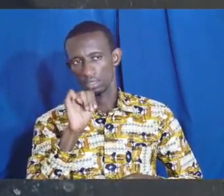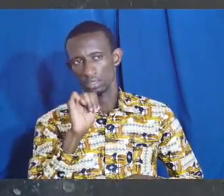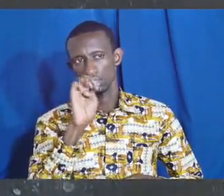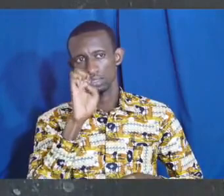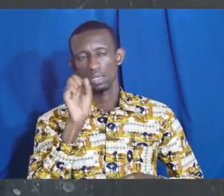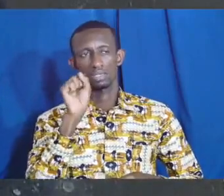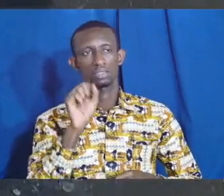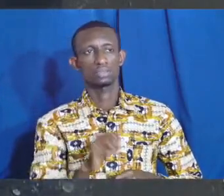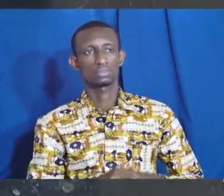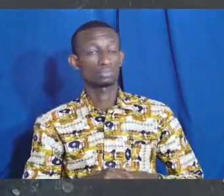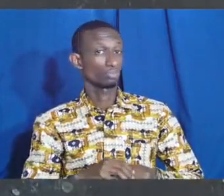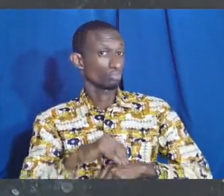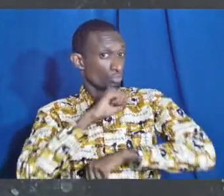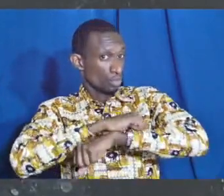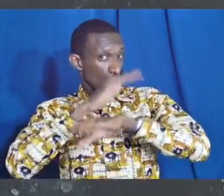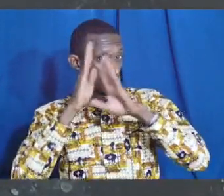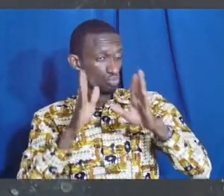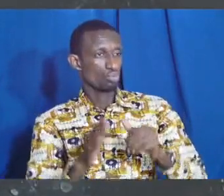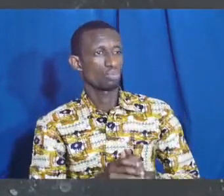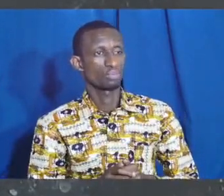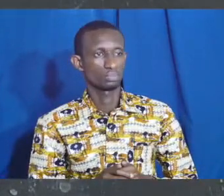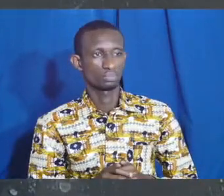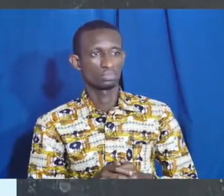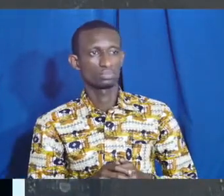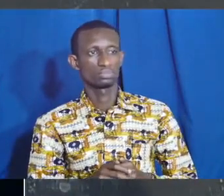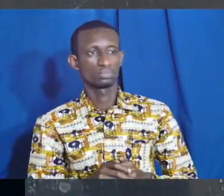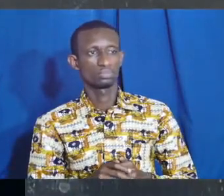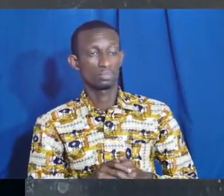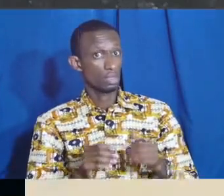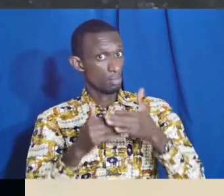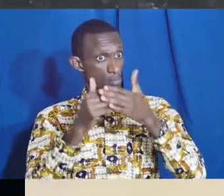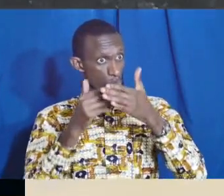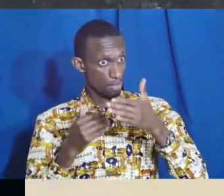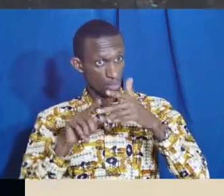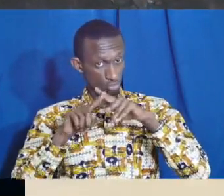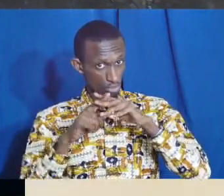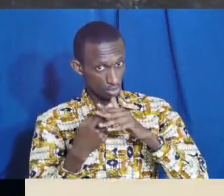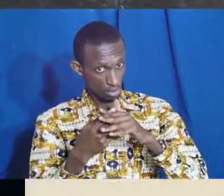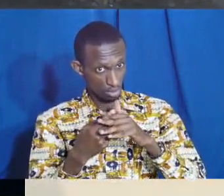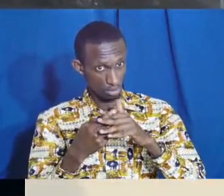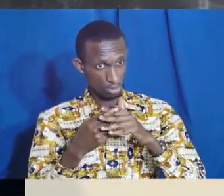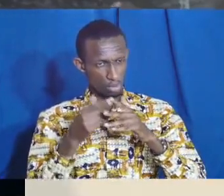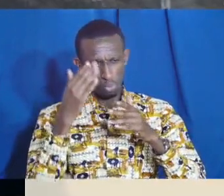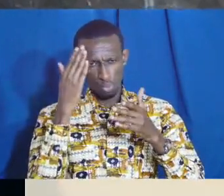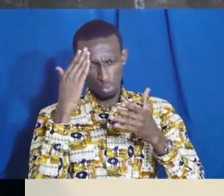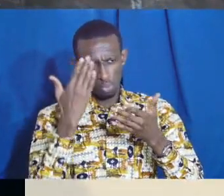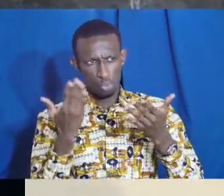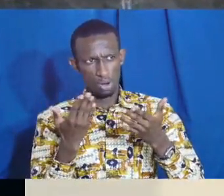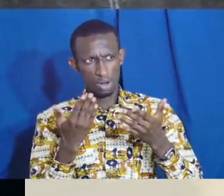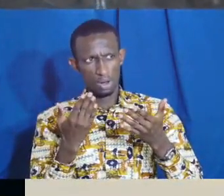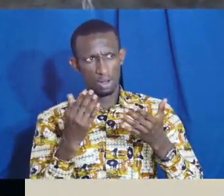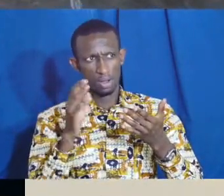So students, let's have, before we start, what are enzymes? I know some